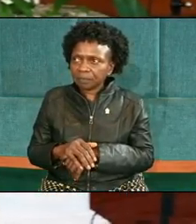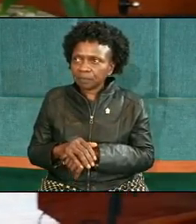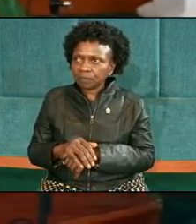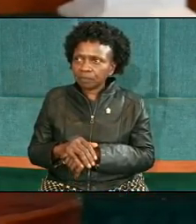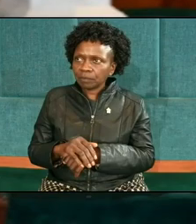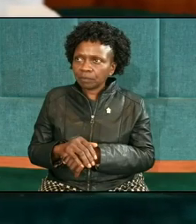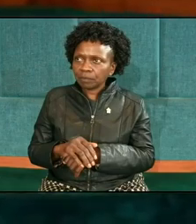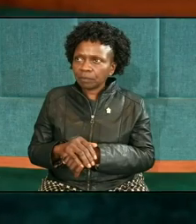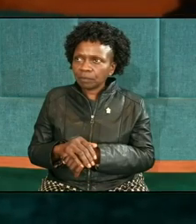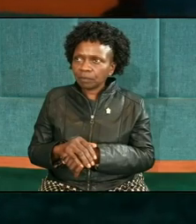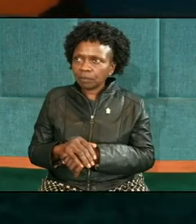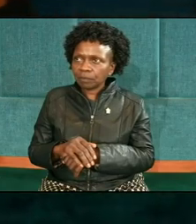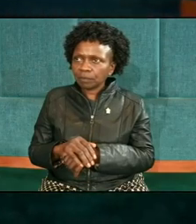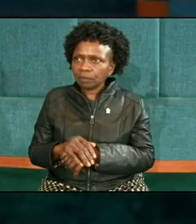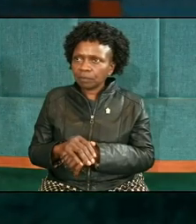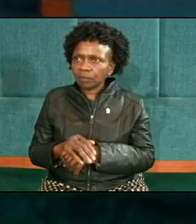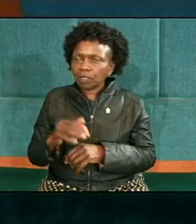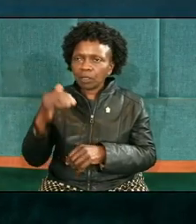She sat in front of me.